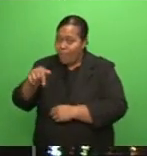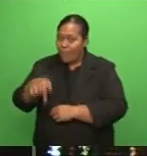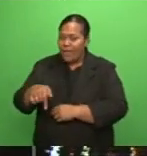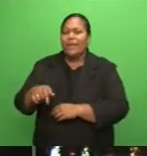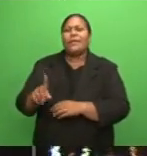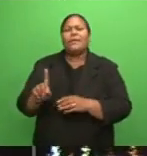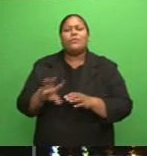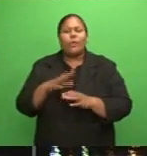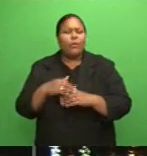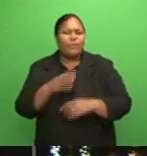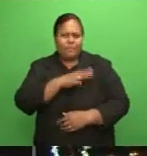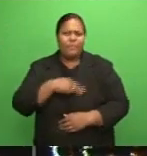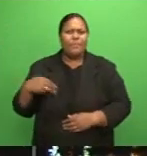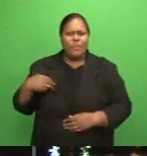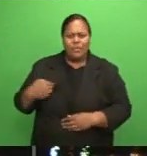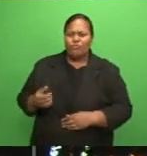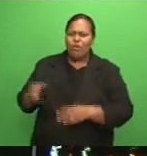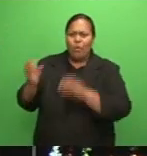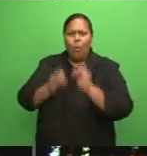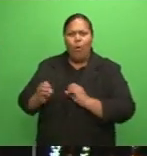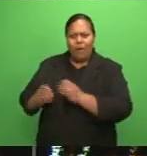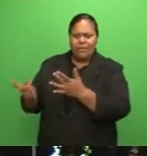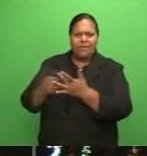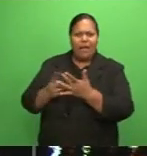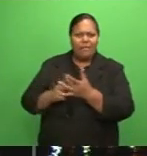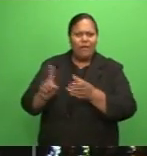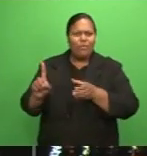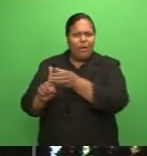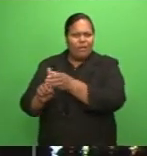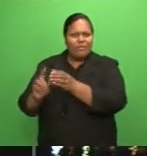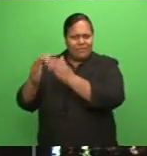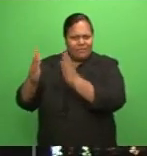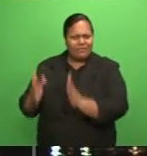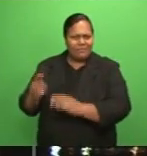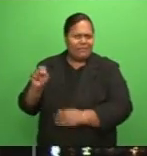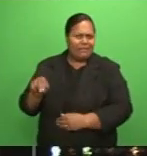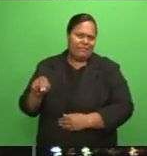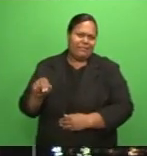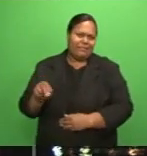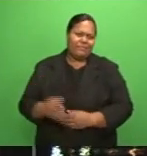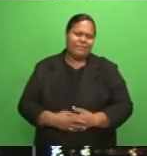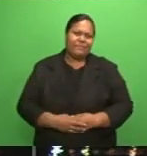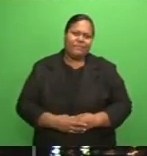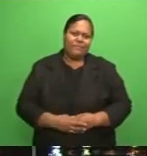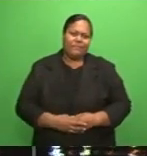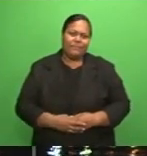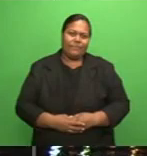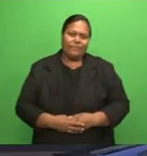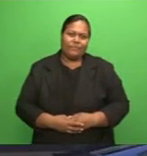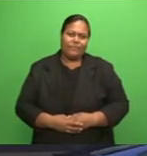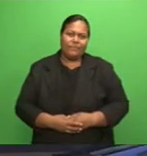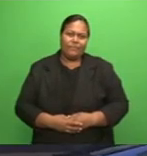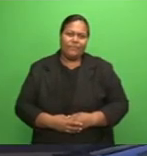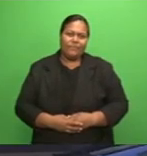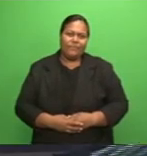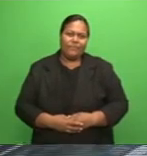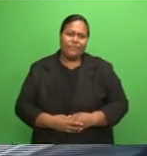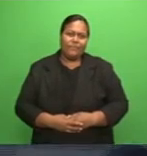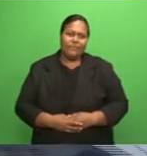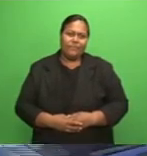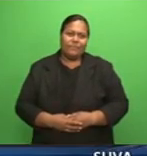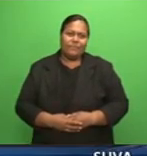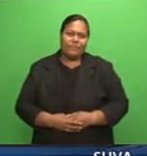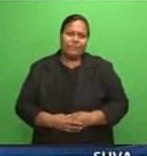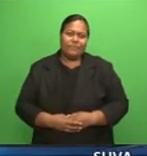quarantine settings elsewhere to ensure all quarantine requirements are met. Koroi Tandulala reports. When queried